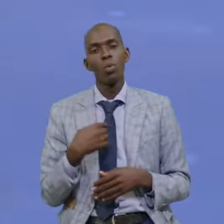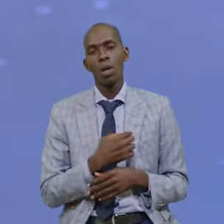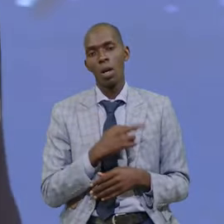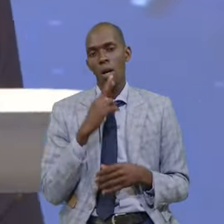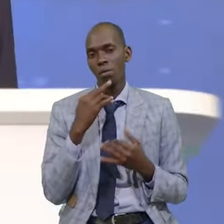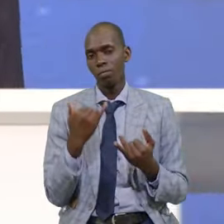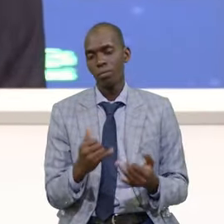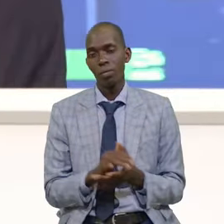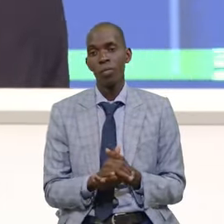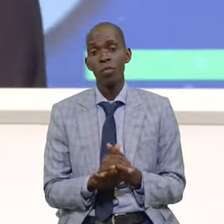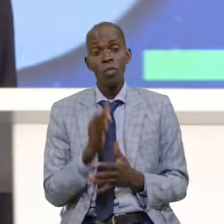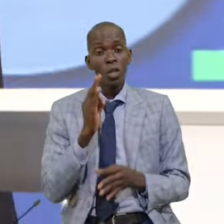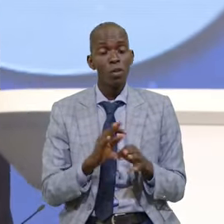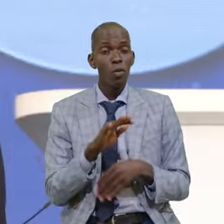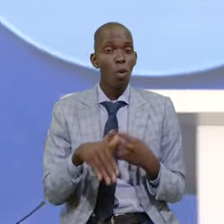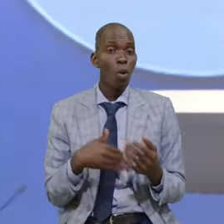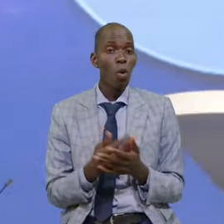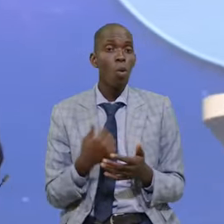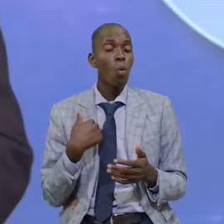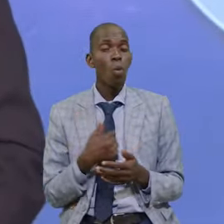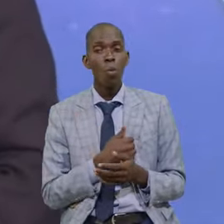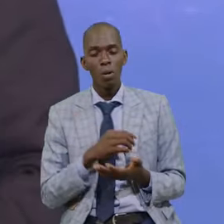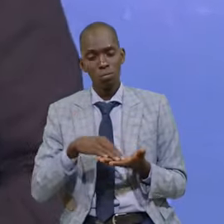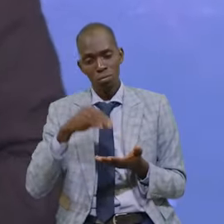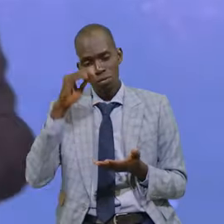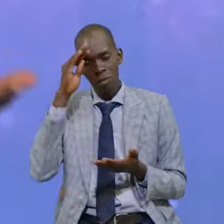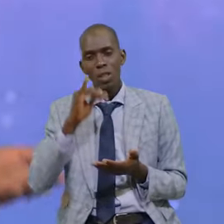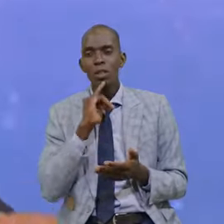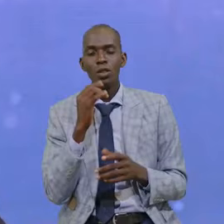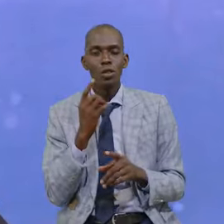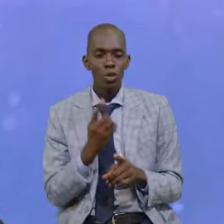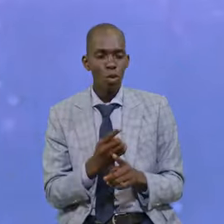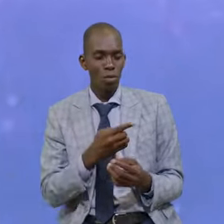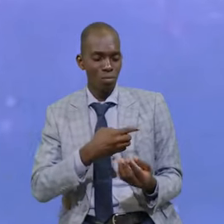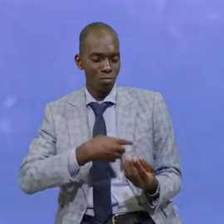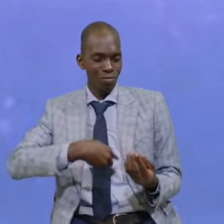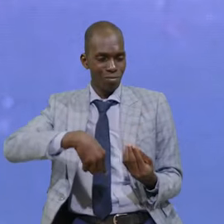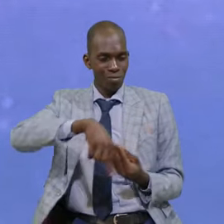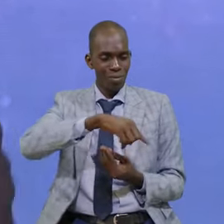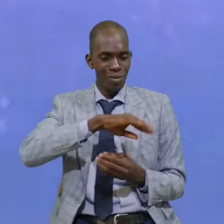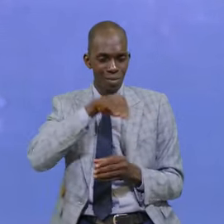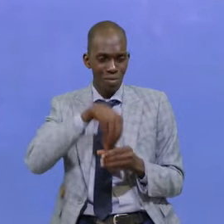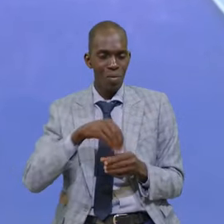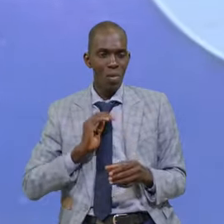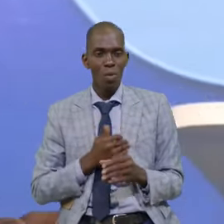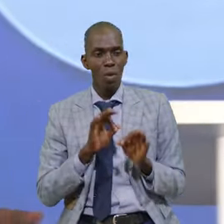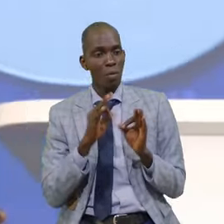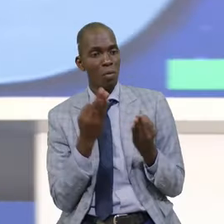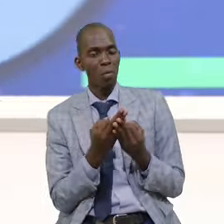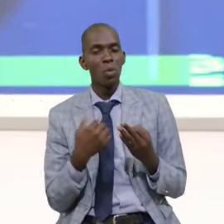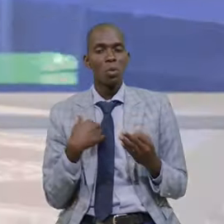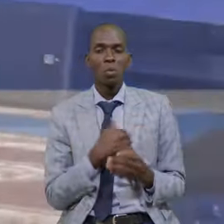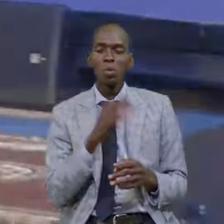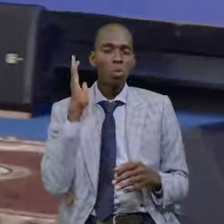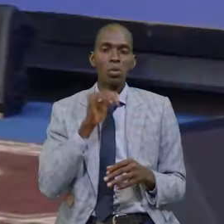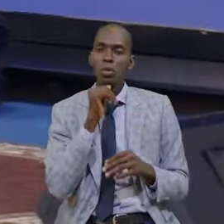is what is our little circle of the family, we'll not go beyond a family. If all we